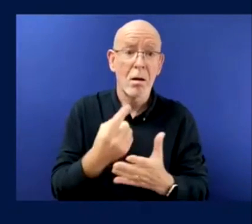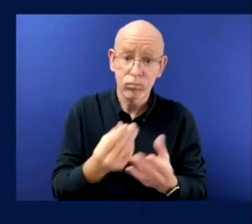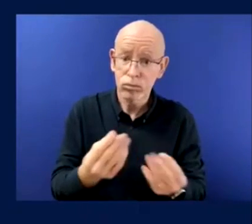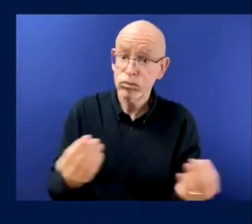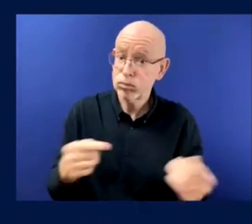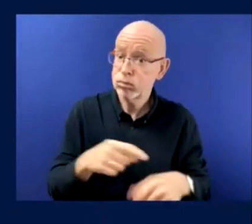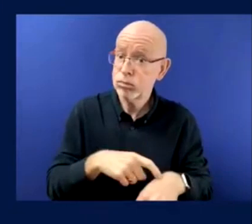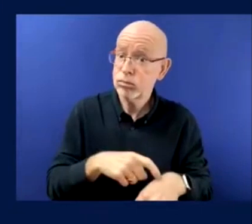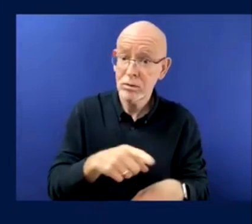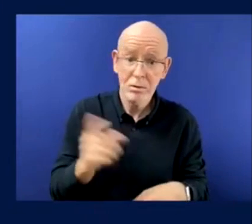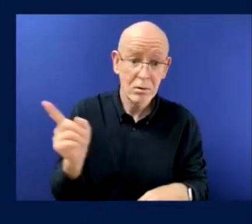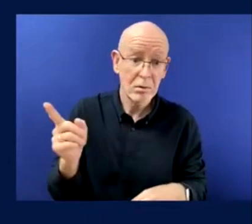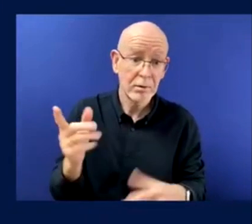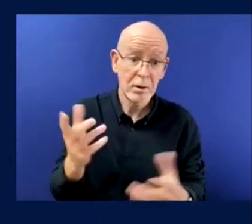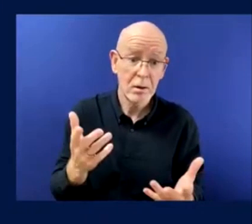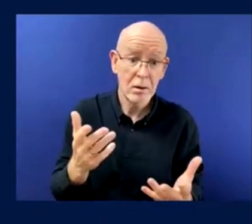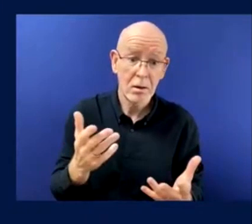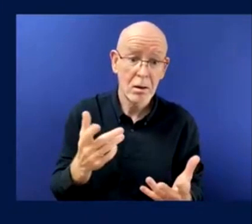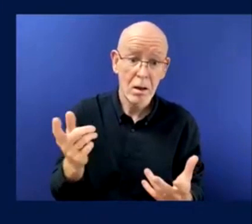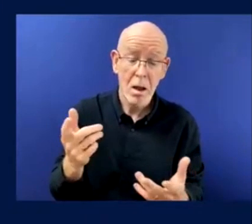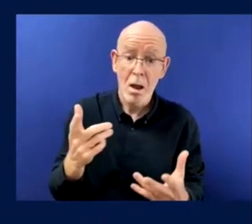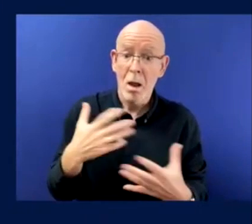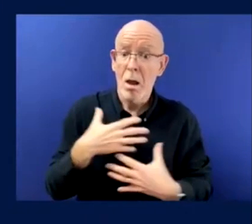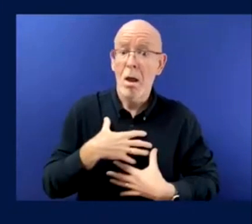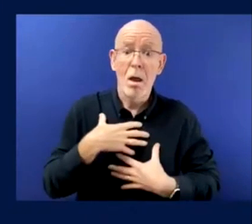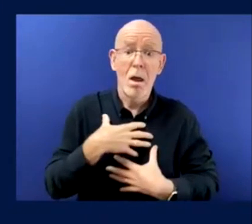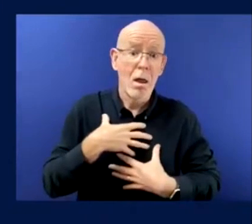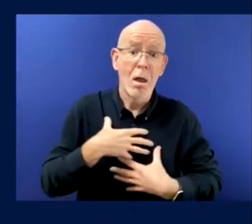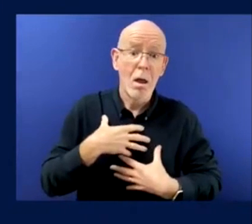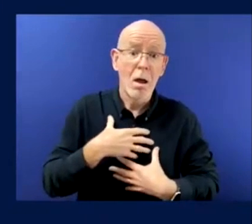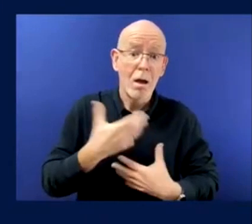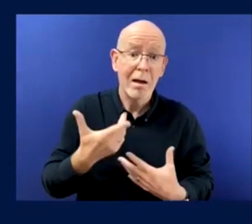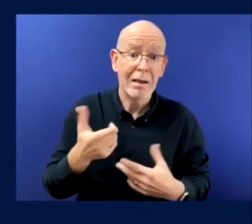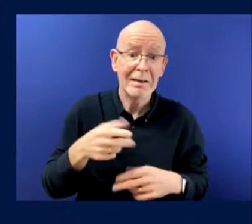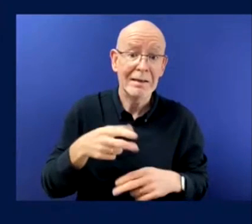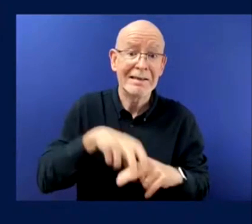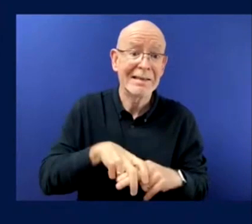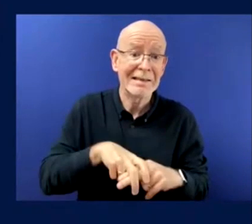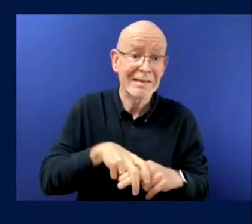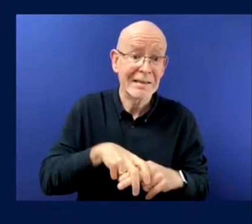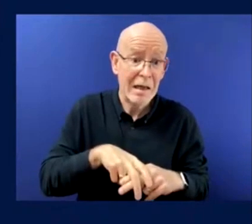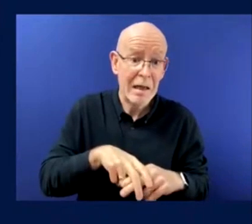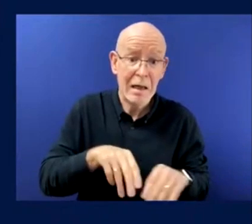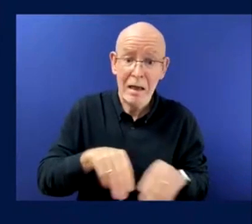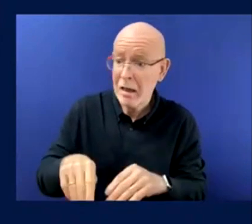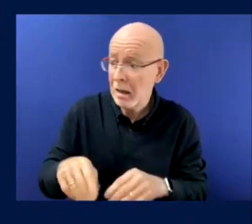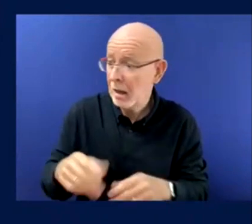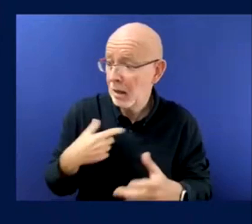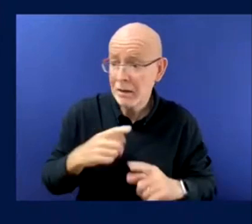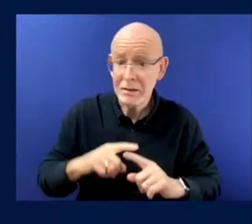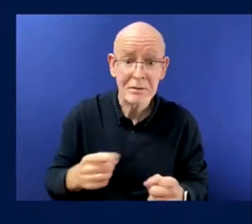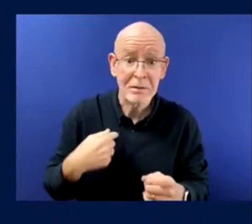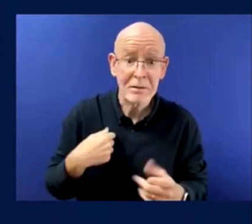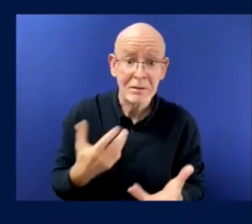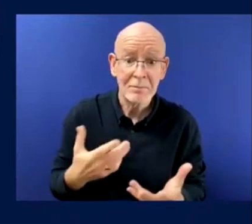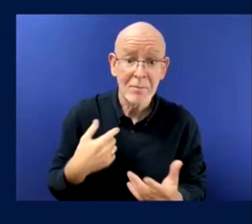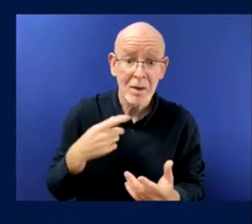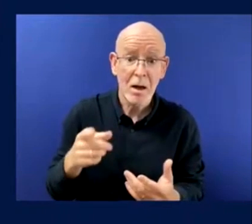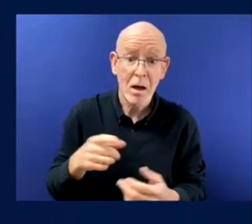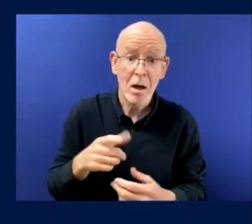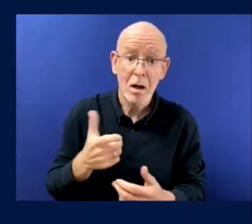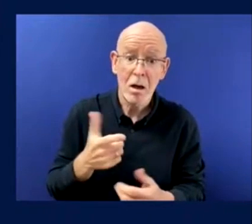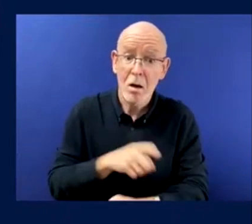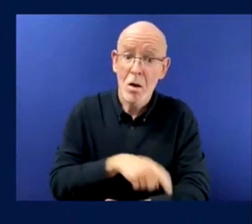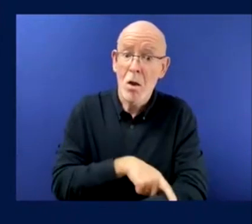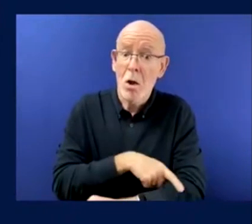might or changes to the match day routine, which might seem quite minor to clubs and national associations, actually